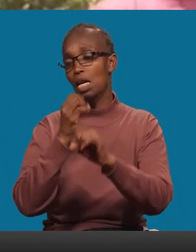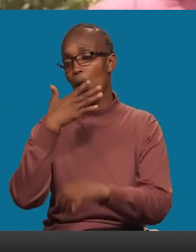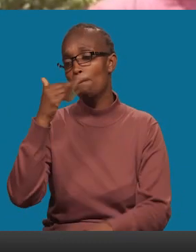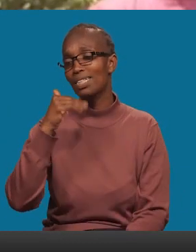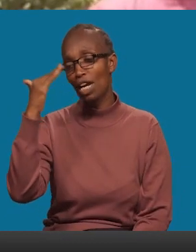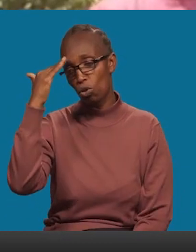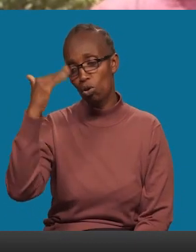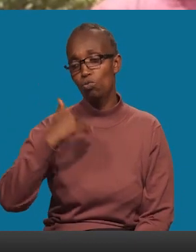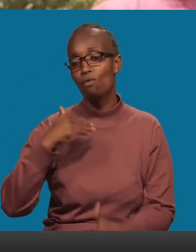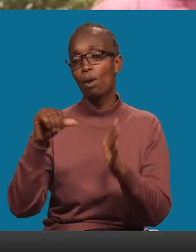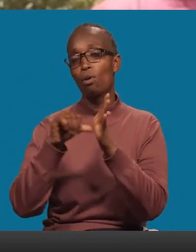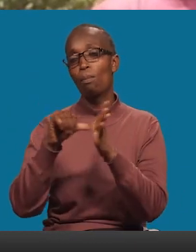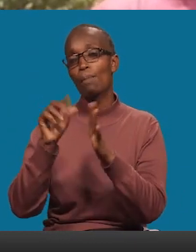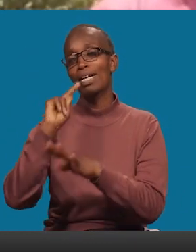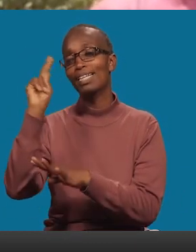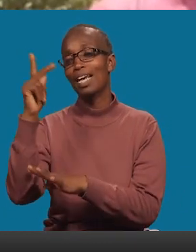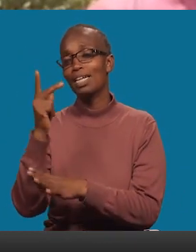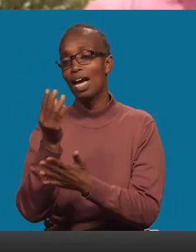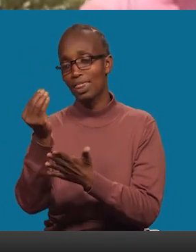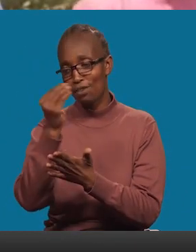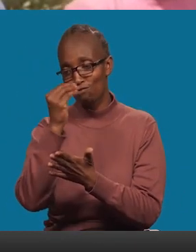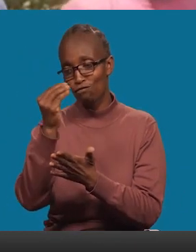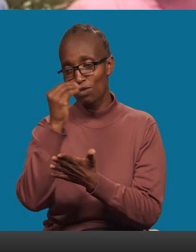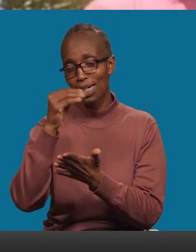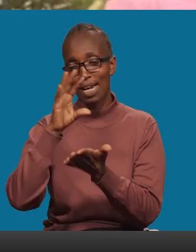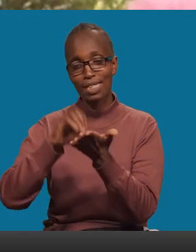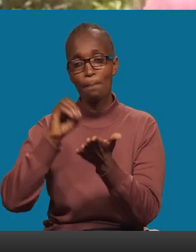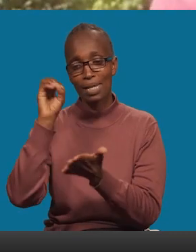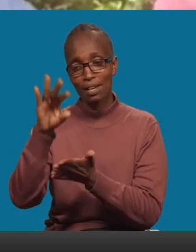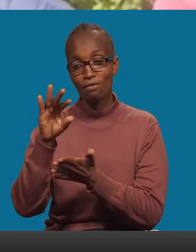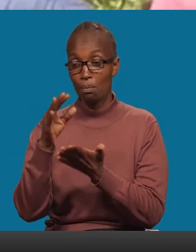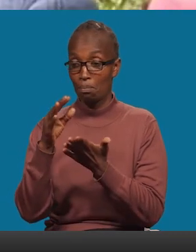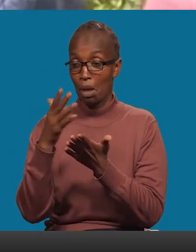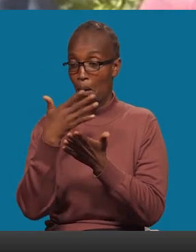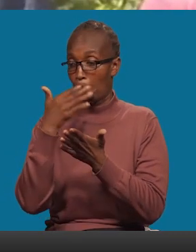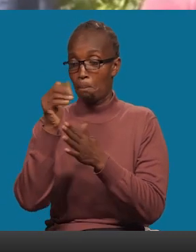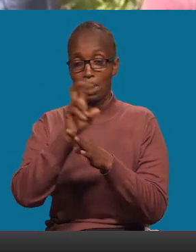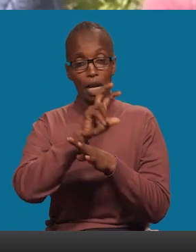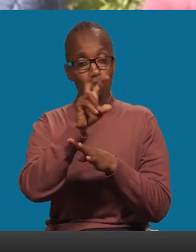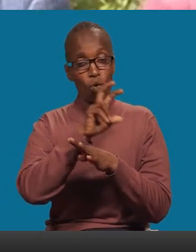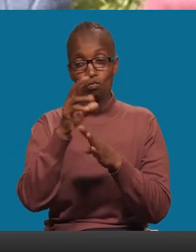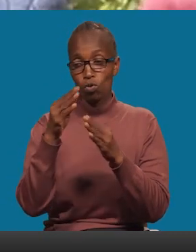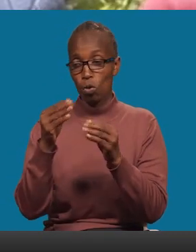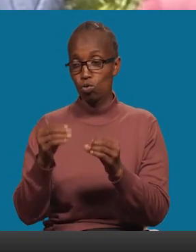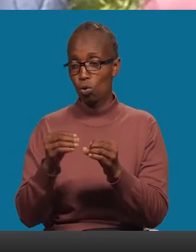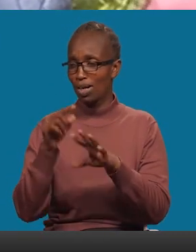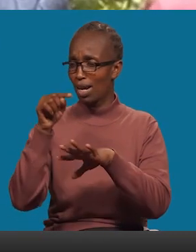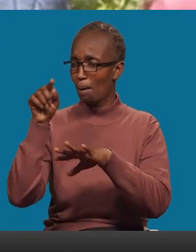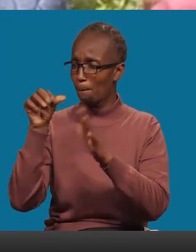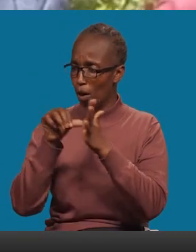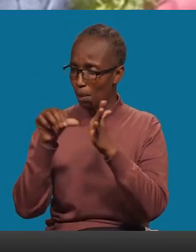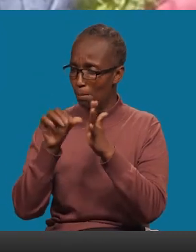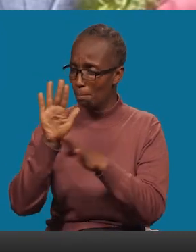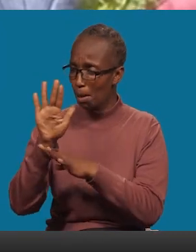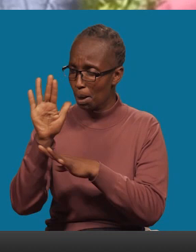Kenya. Bei ya chakula imeenda juu. Badala ya kutafuta solution, yeye kazi yake